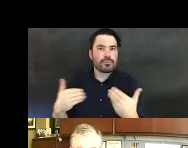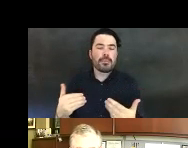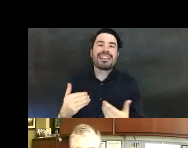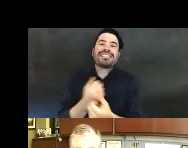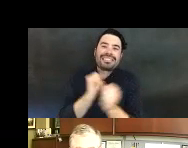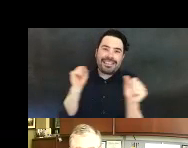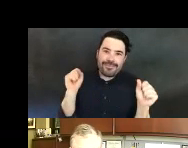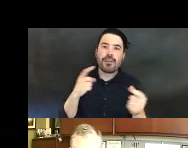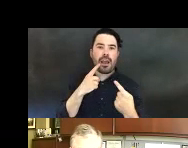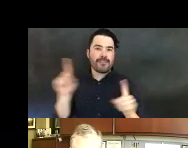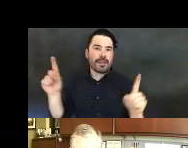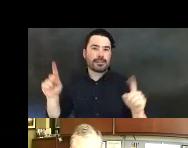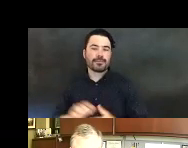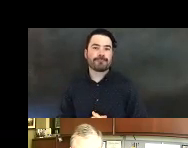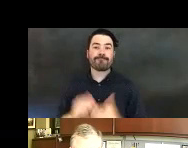go to the next slide.